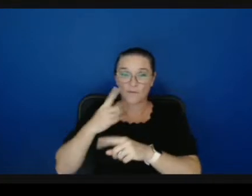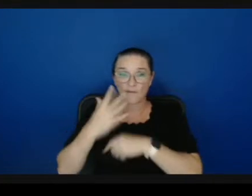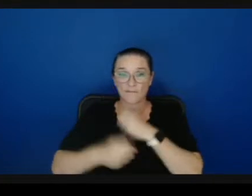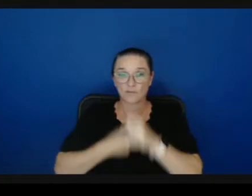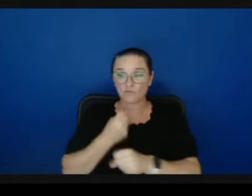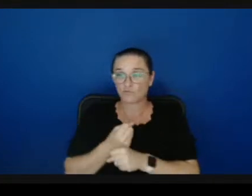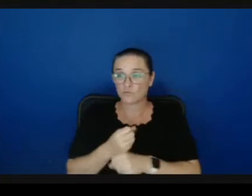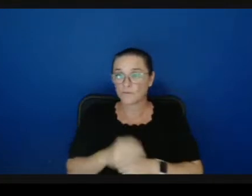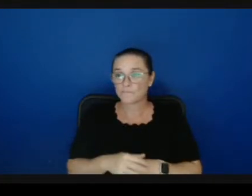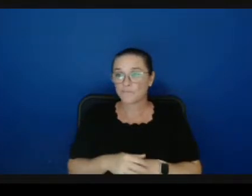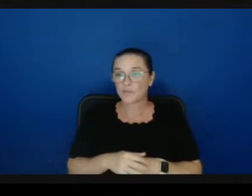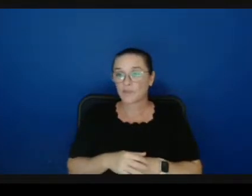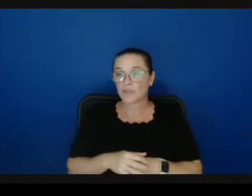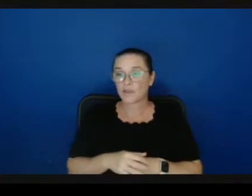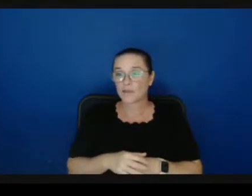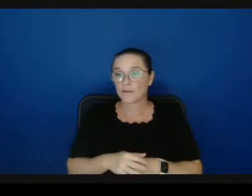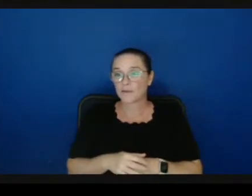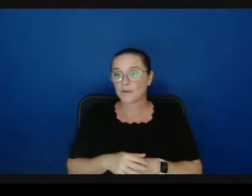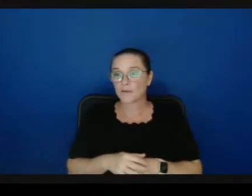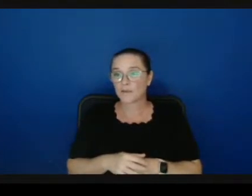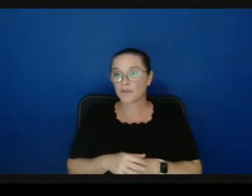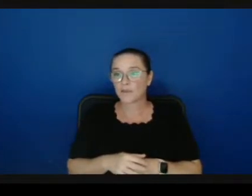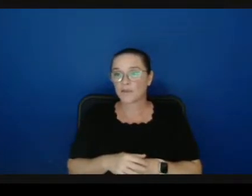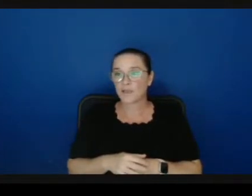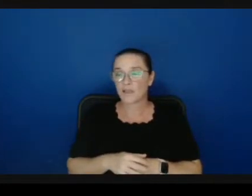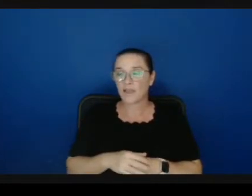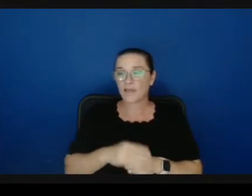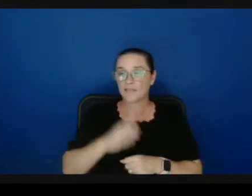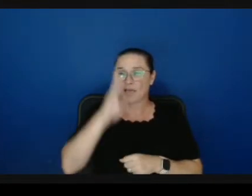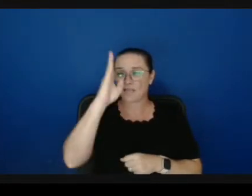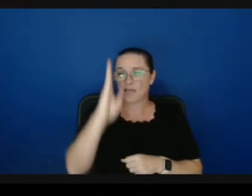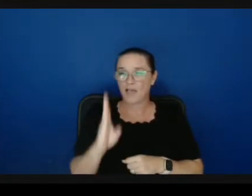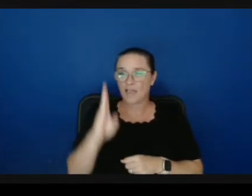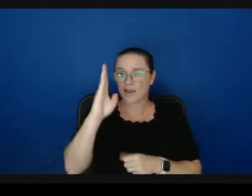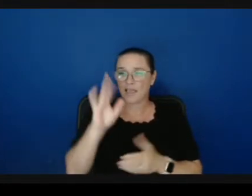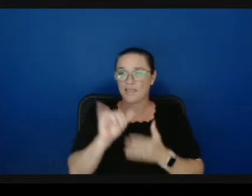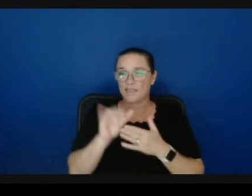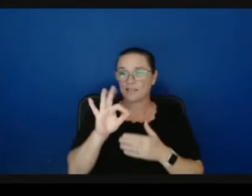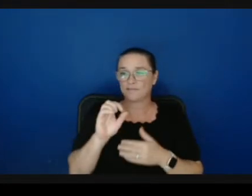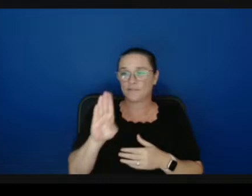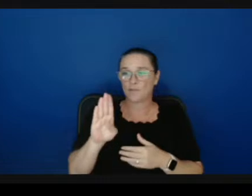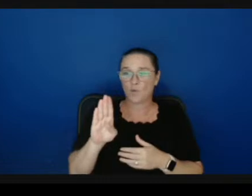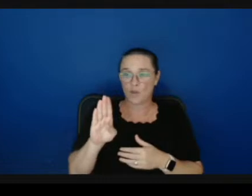This dashed line is labeled February right there. Right? So that's more or less your